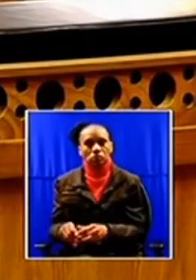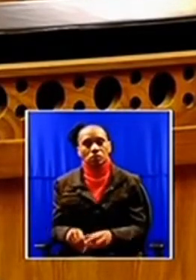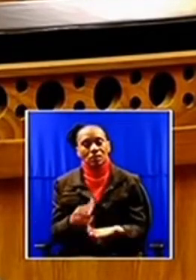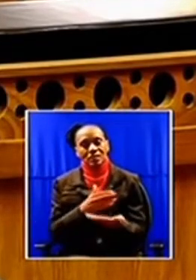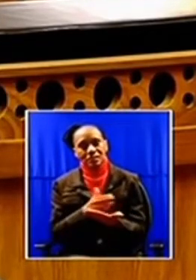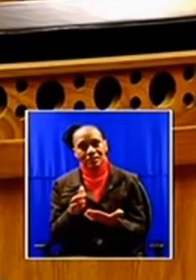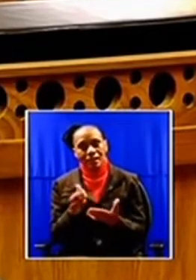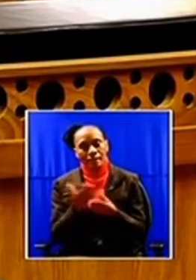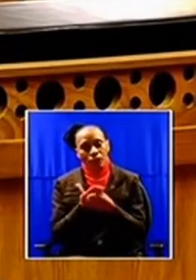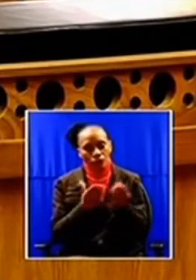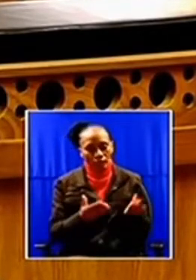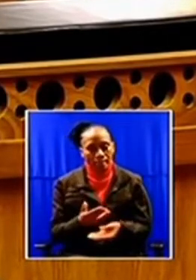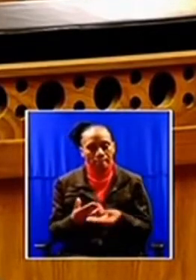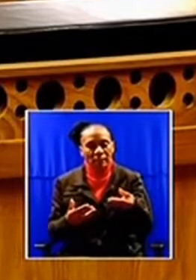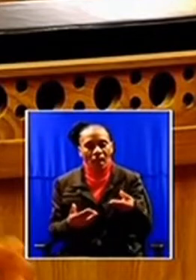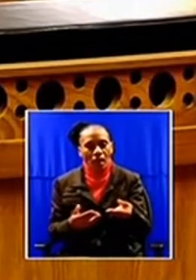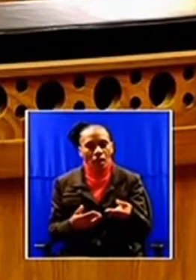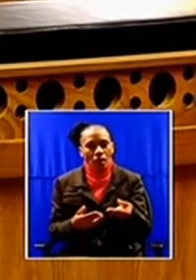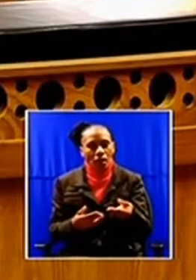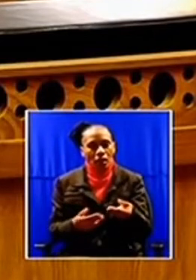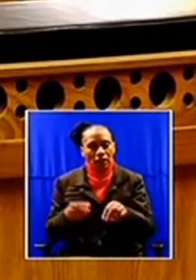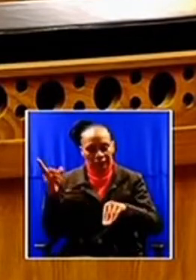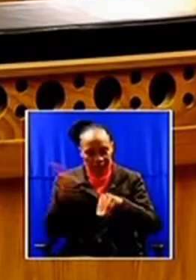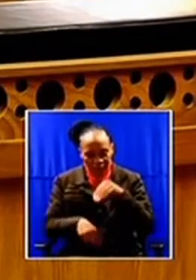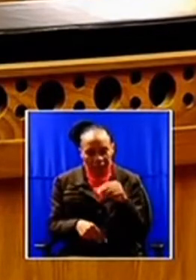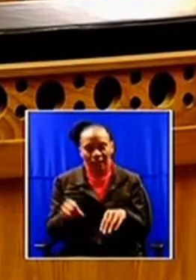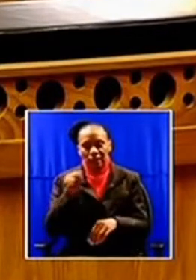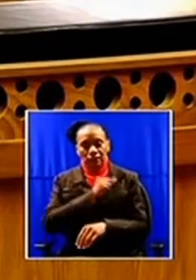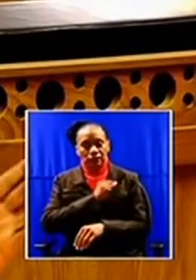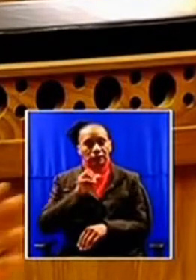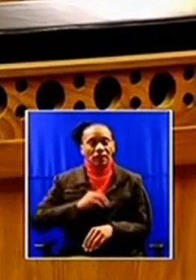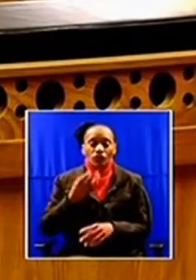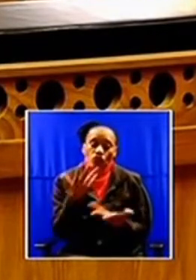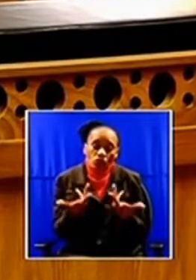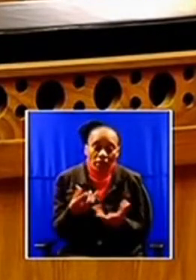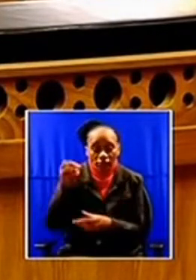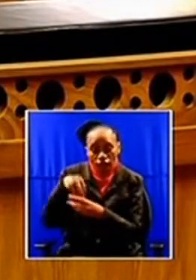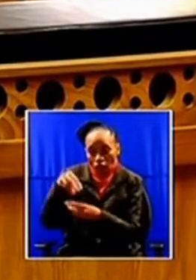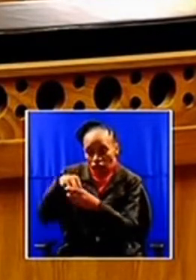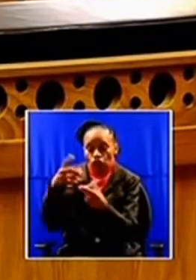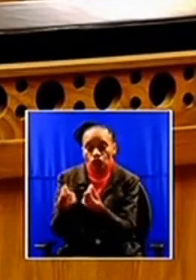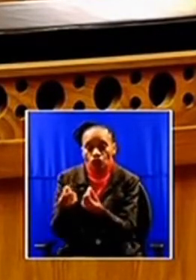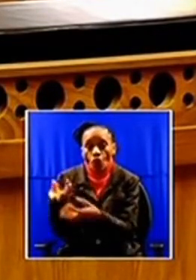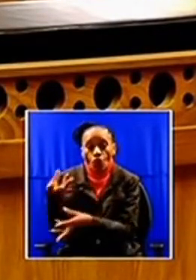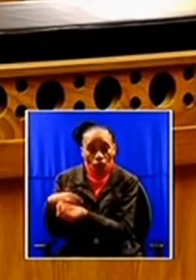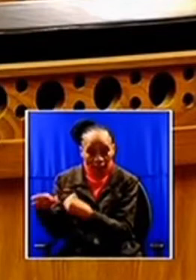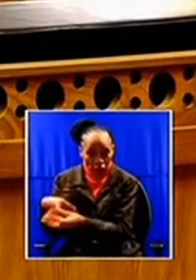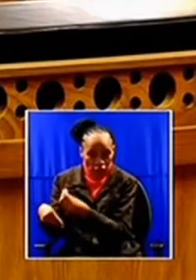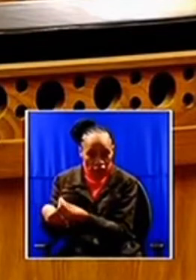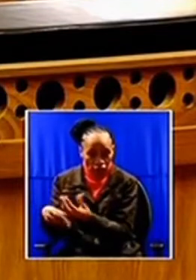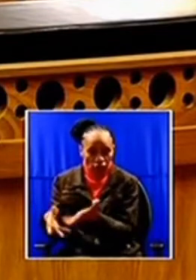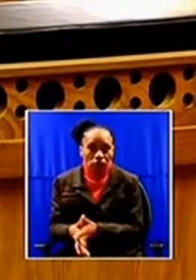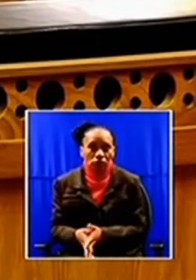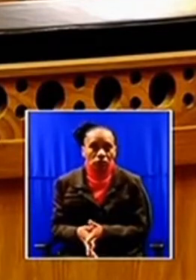for disciplinary processes for officials who were involved in corruption. Through the